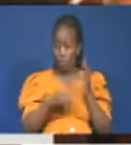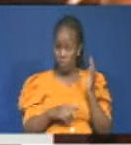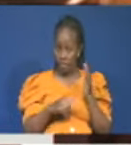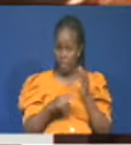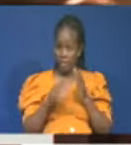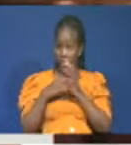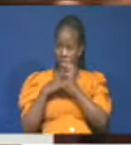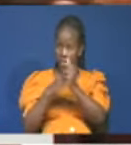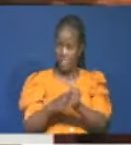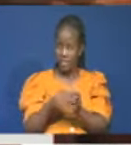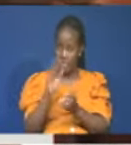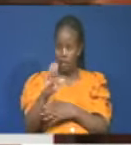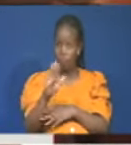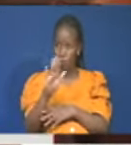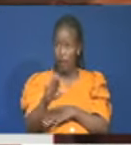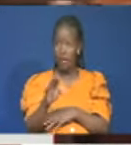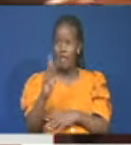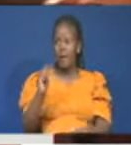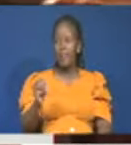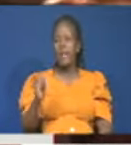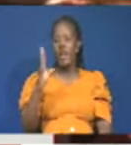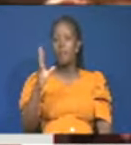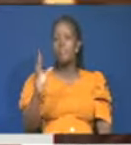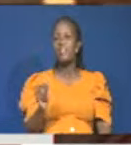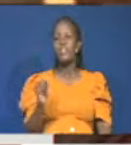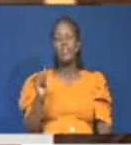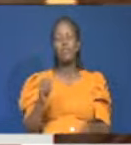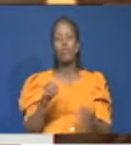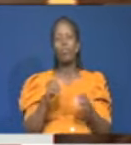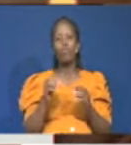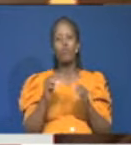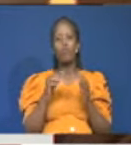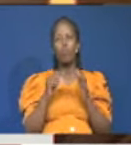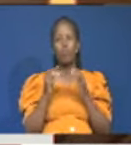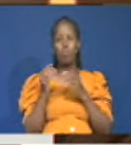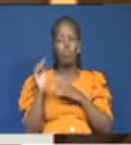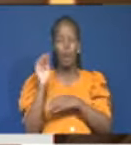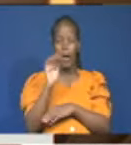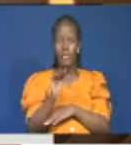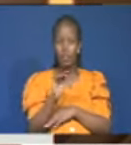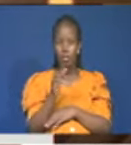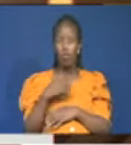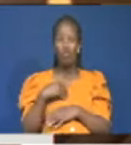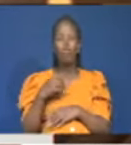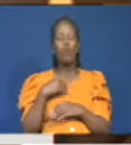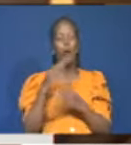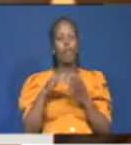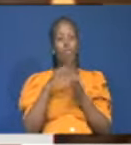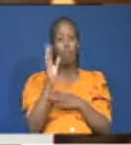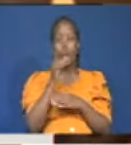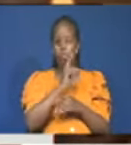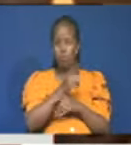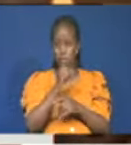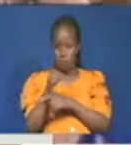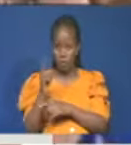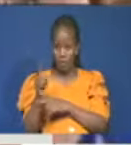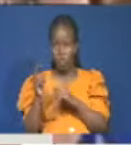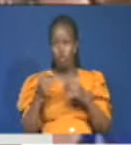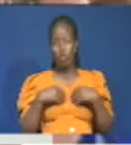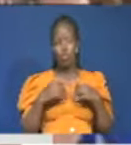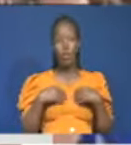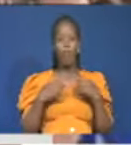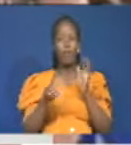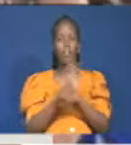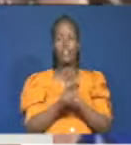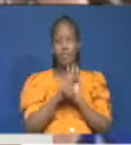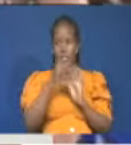of the County Assembly will be required to exercise high levels of discipline and come up with legislative policies.